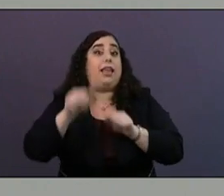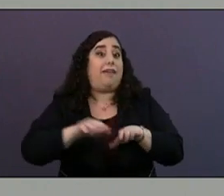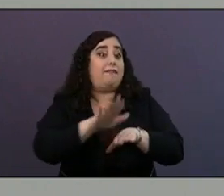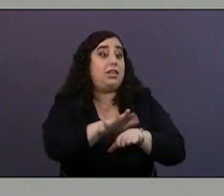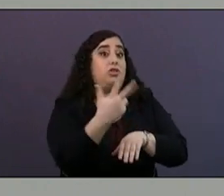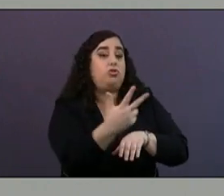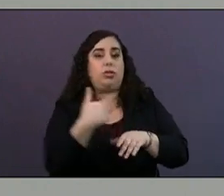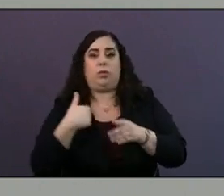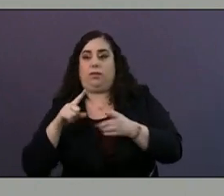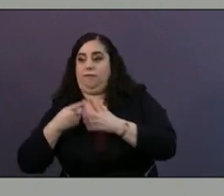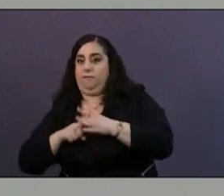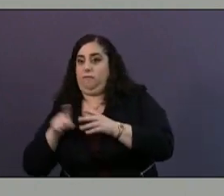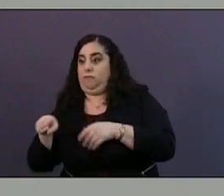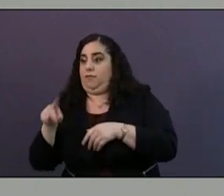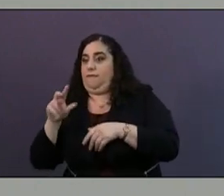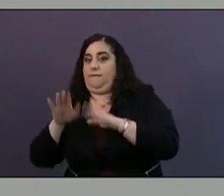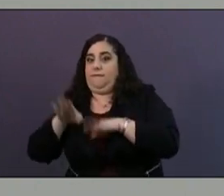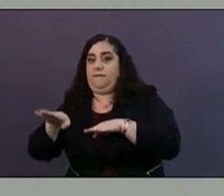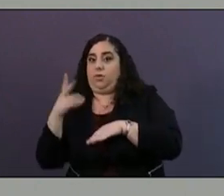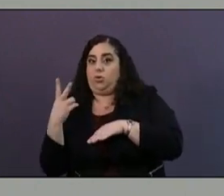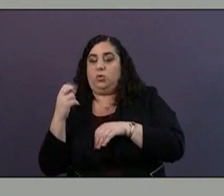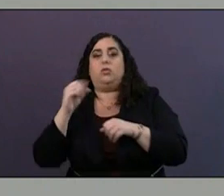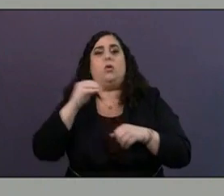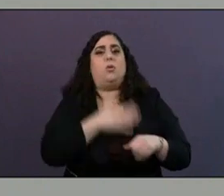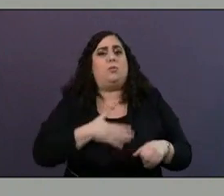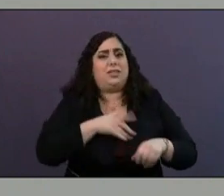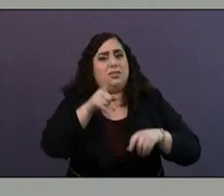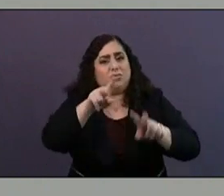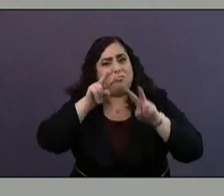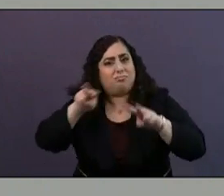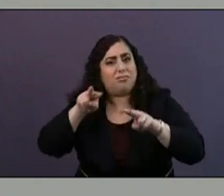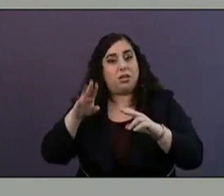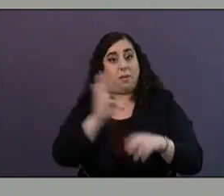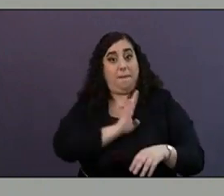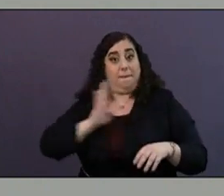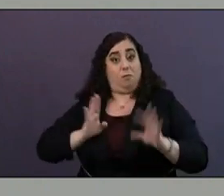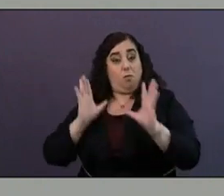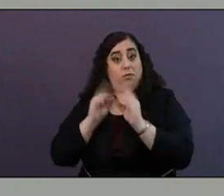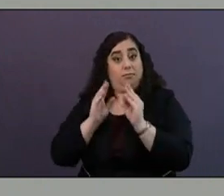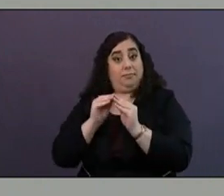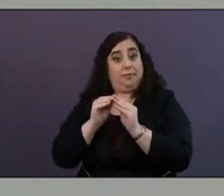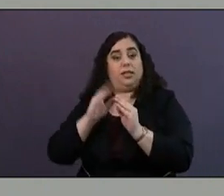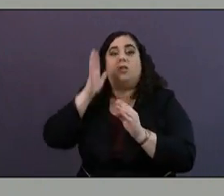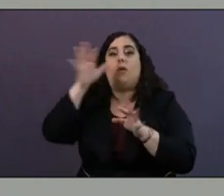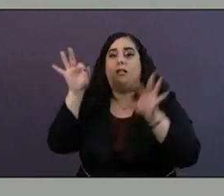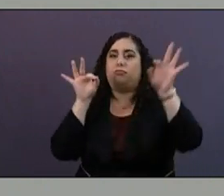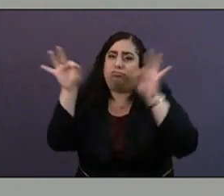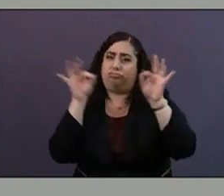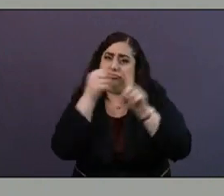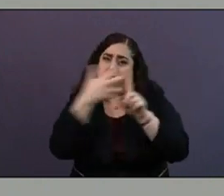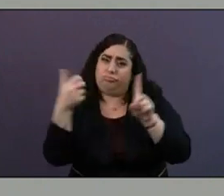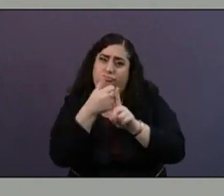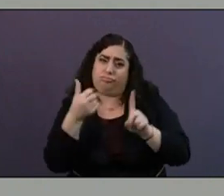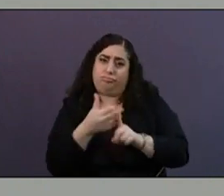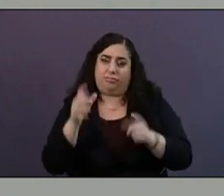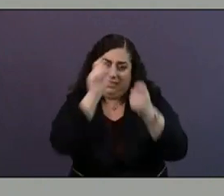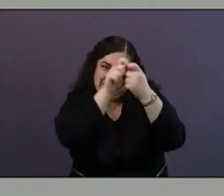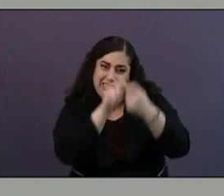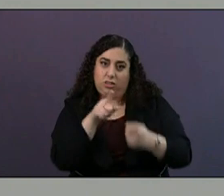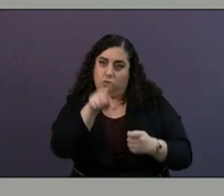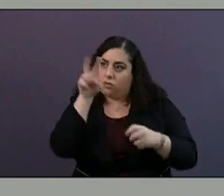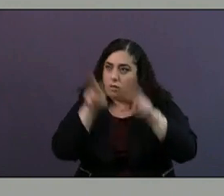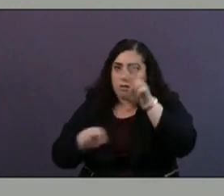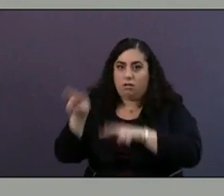urge you all to tune into the board meeting for all of the details. But what I have been told, that if we get the green